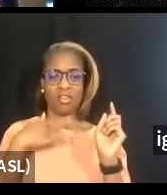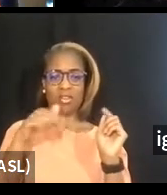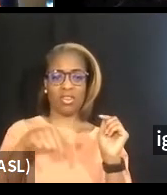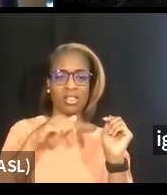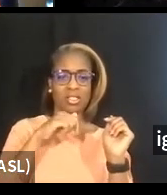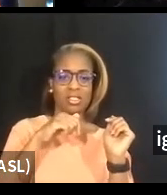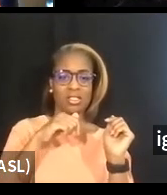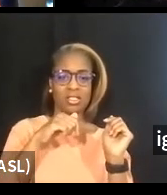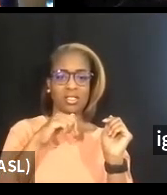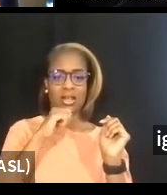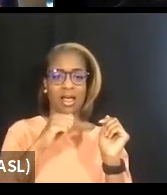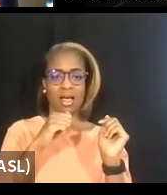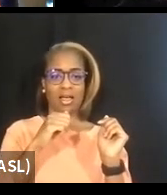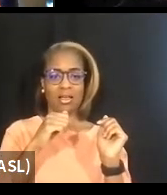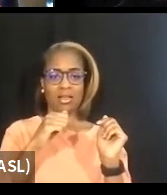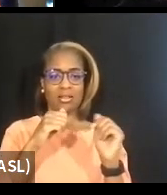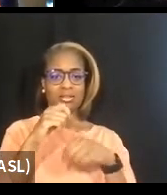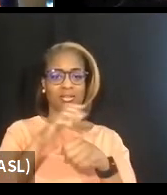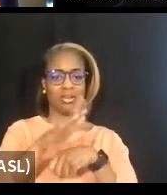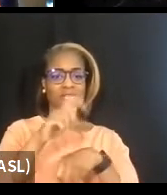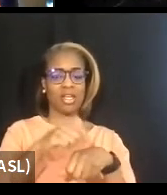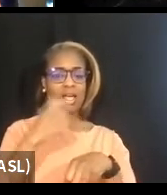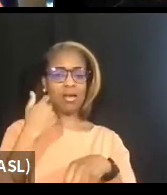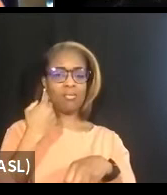in 2 minutes. So